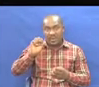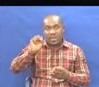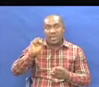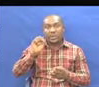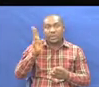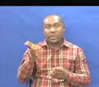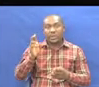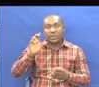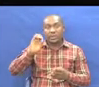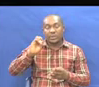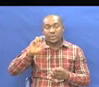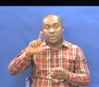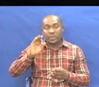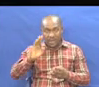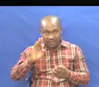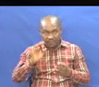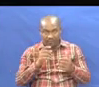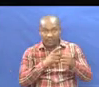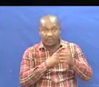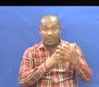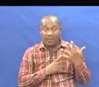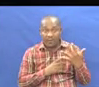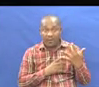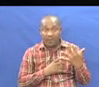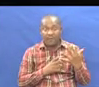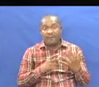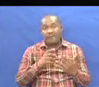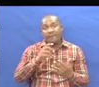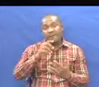But also we should have the thesto funnel.